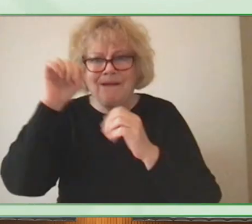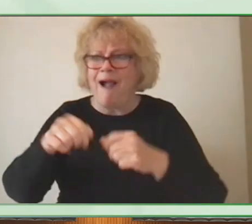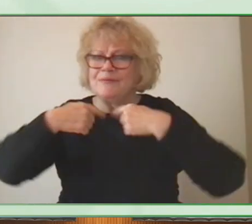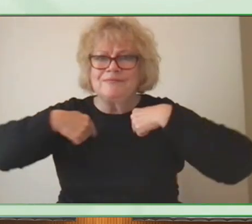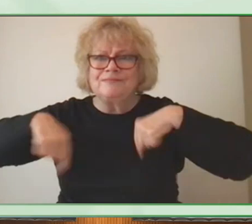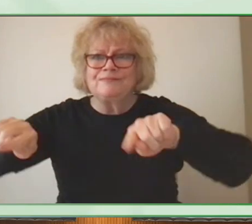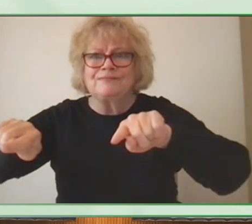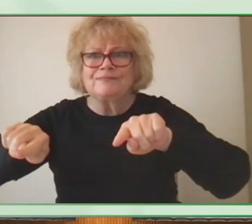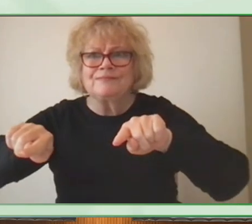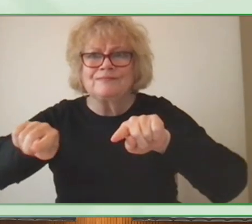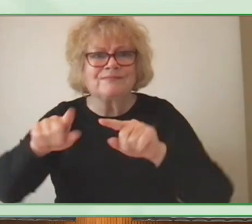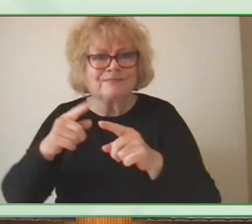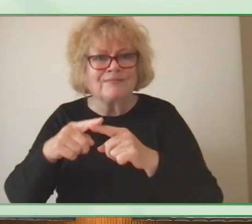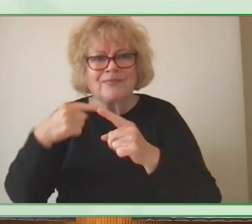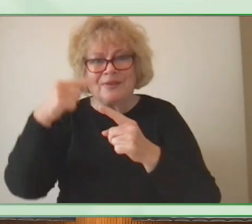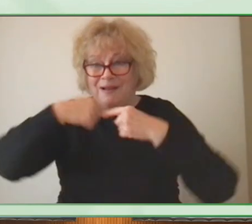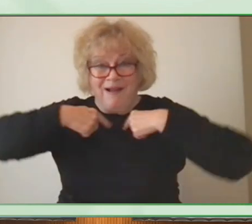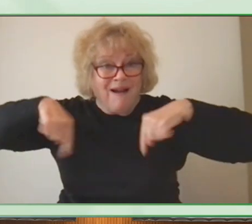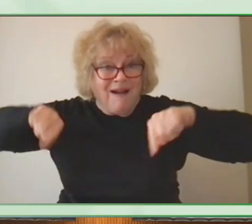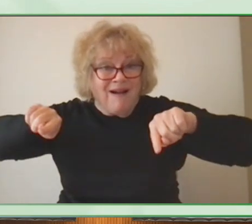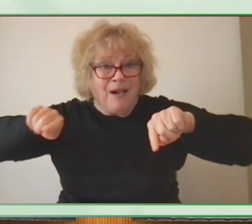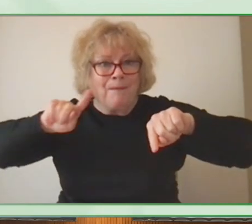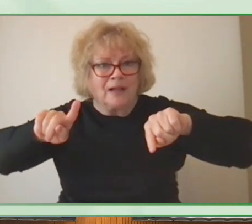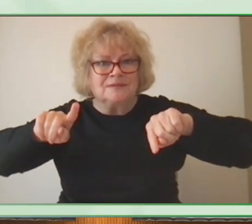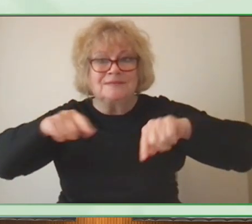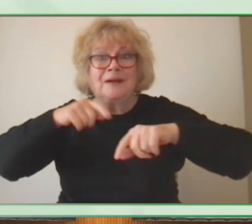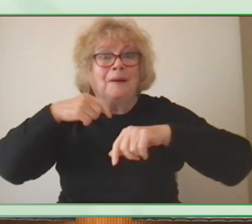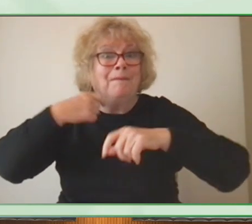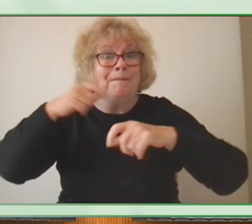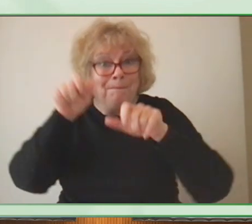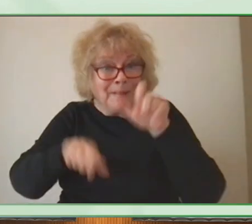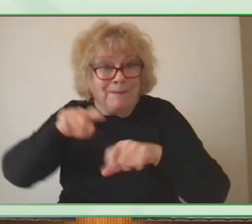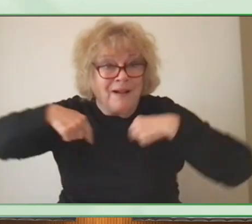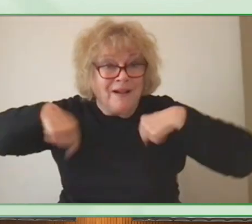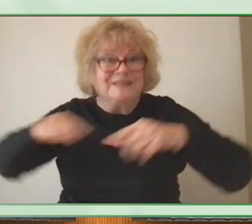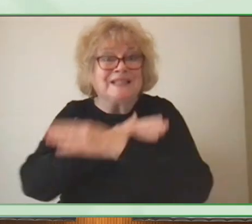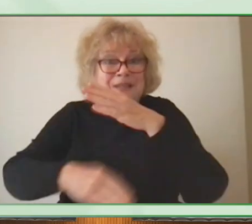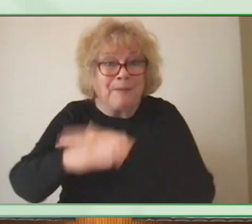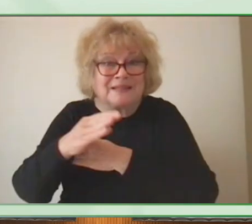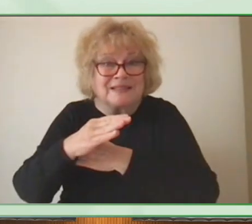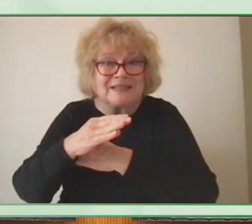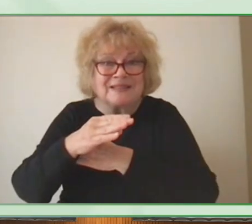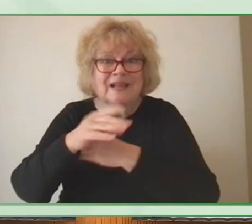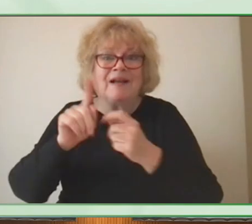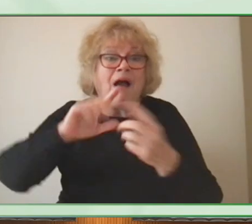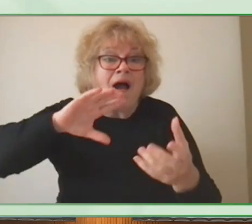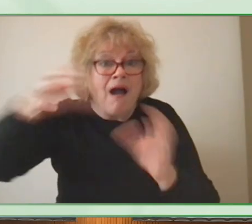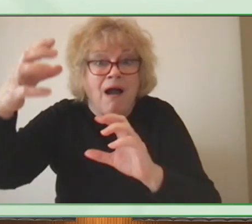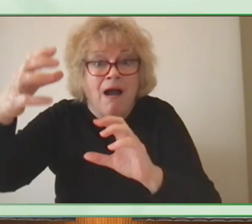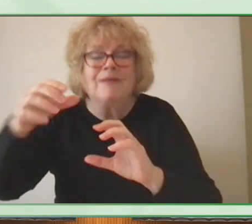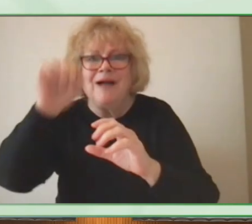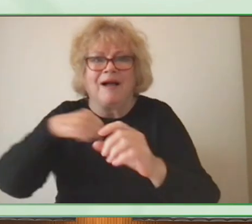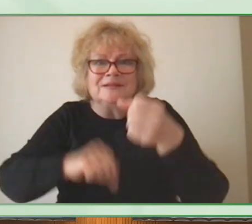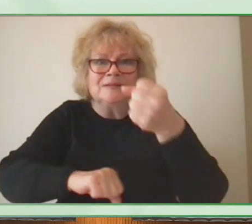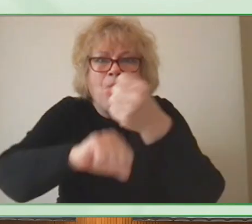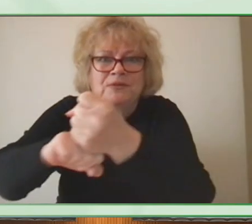remember first months of the war, and I remember when we one of the first